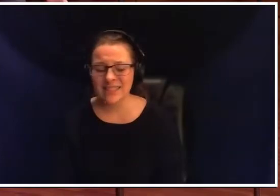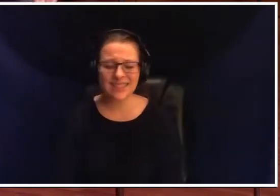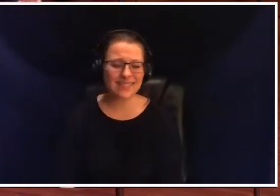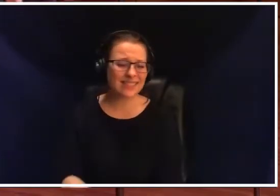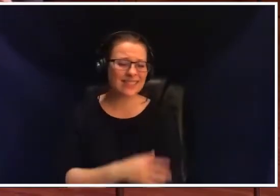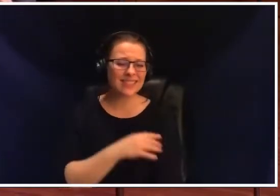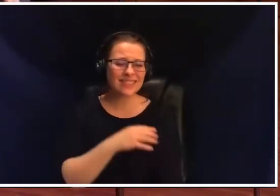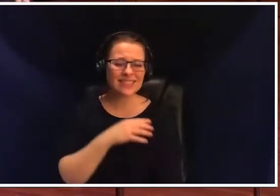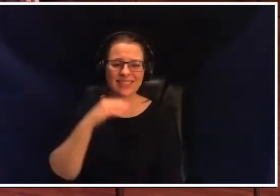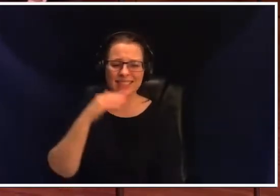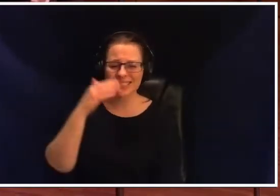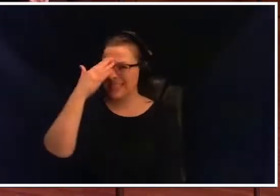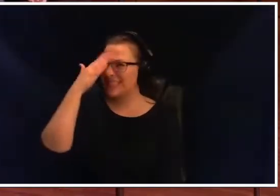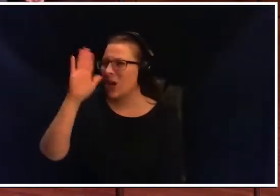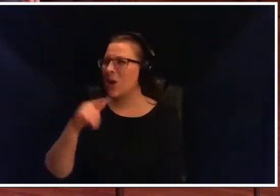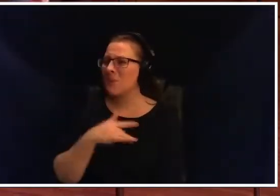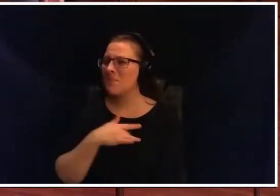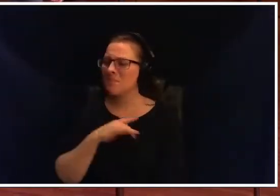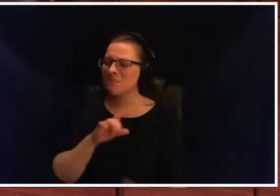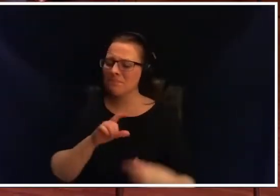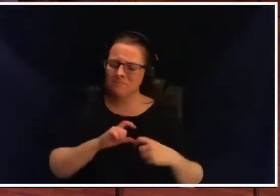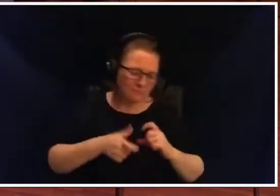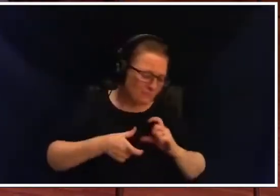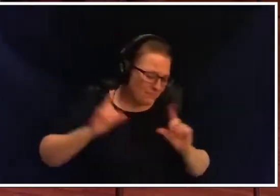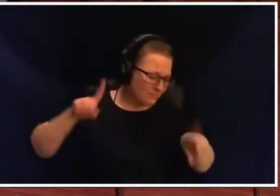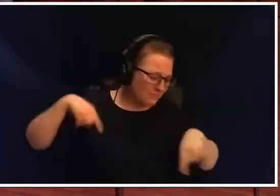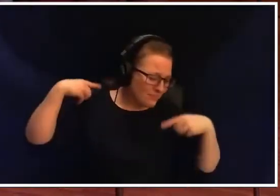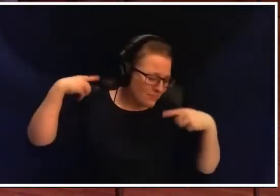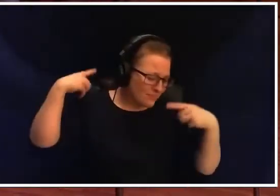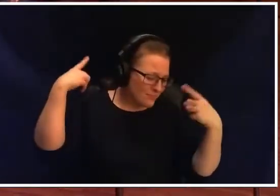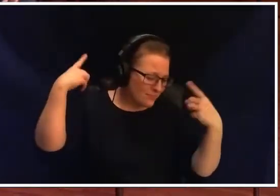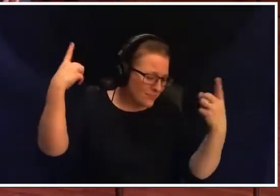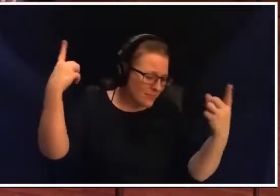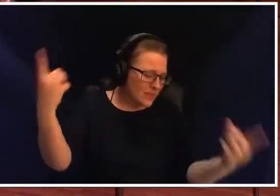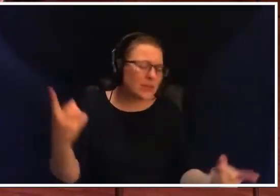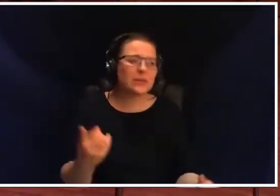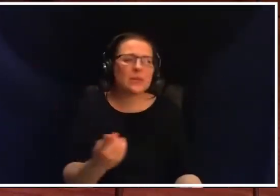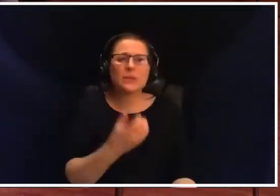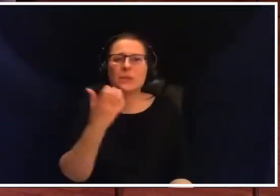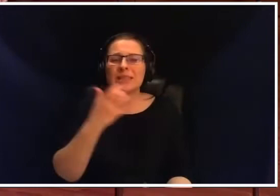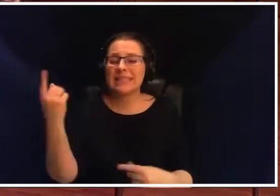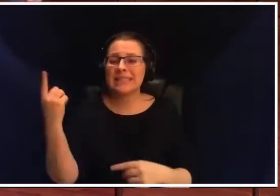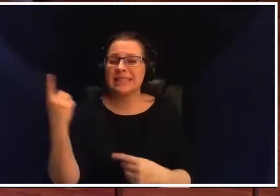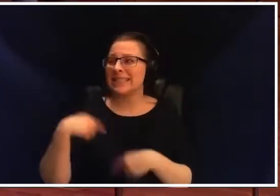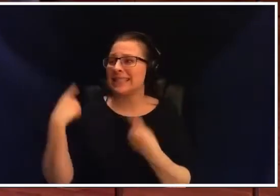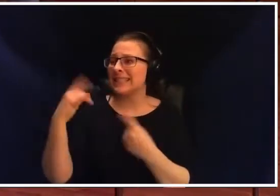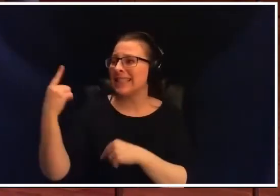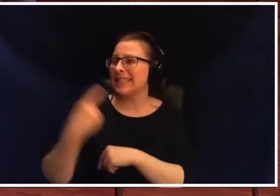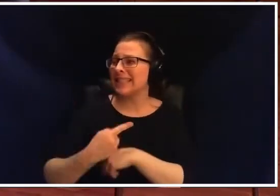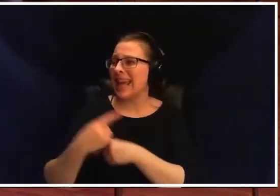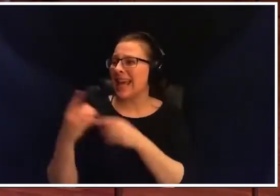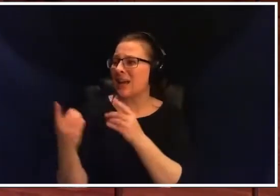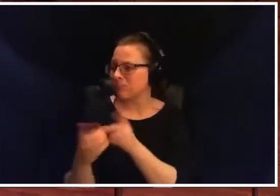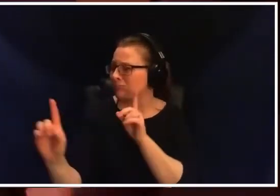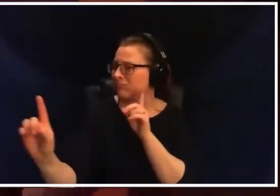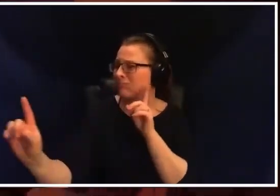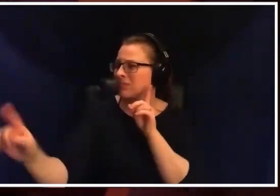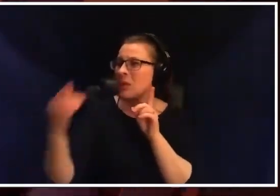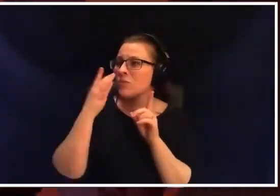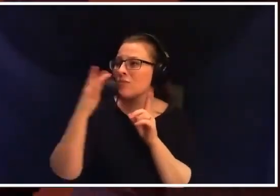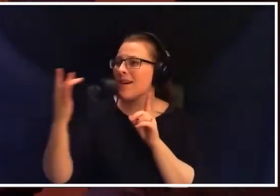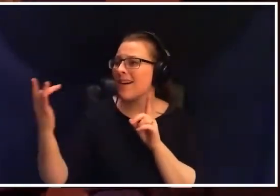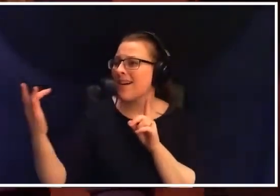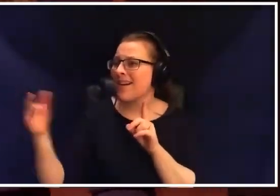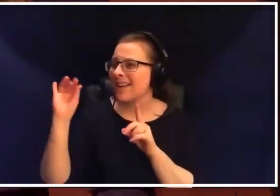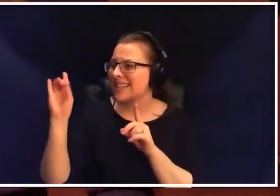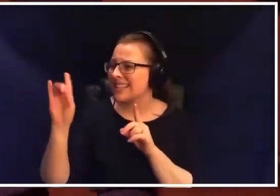been brokenhearted, blue since the day we parted. Why did I